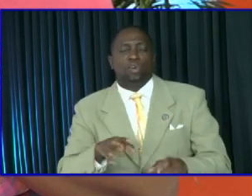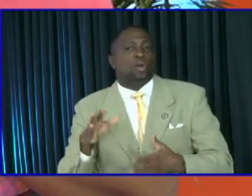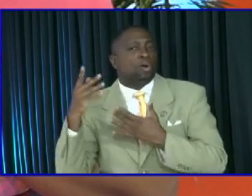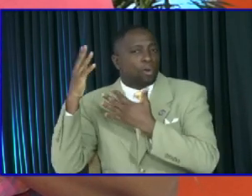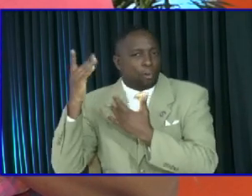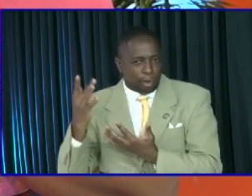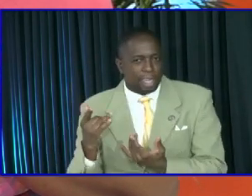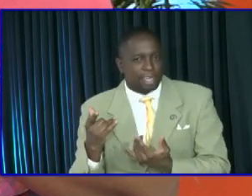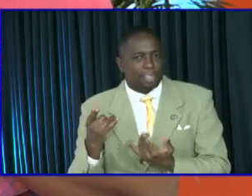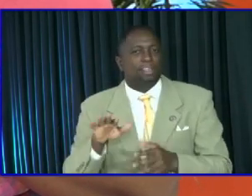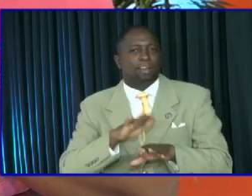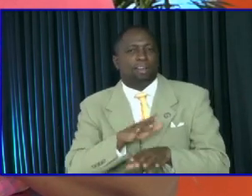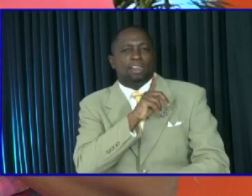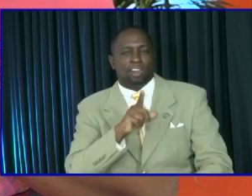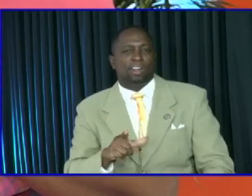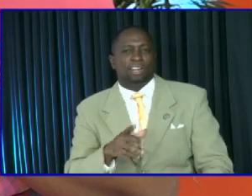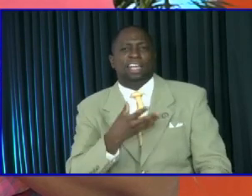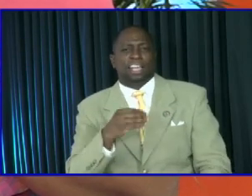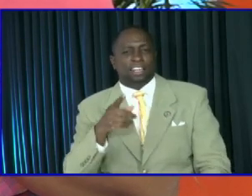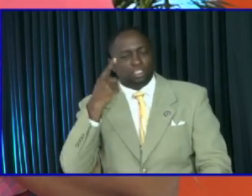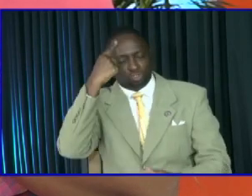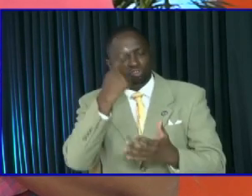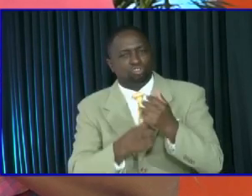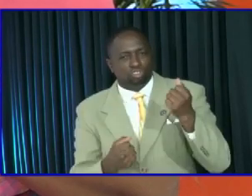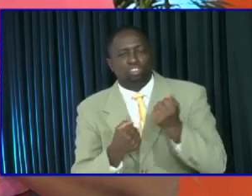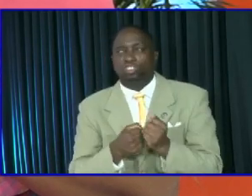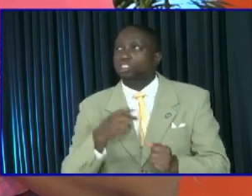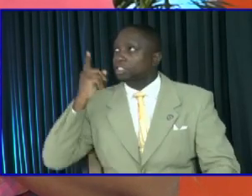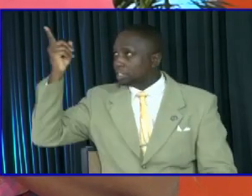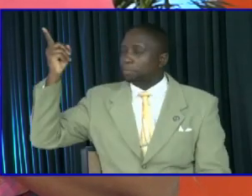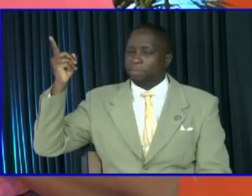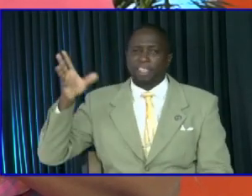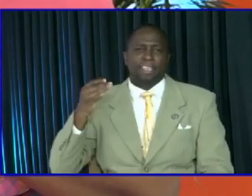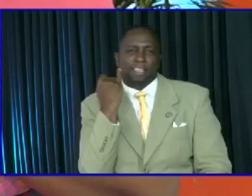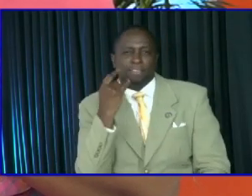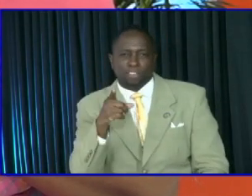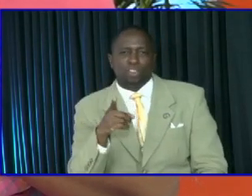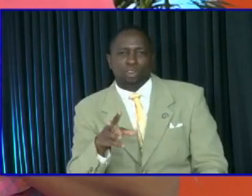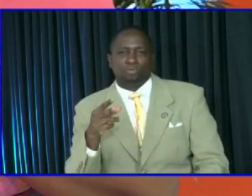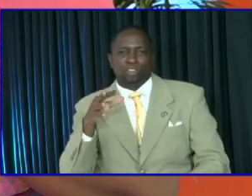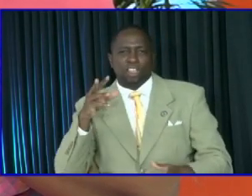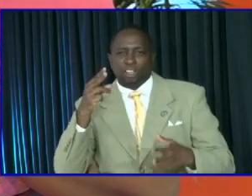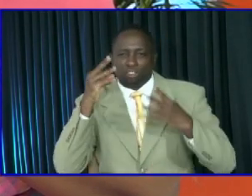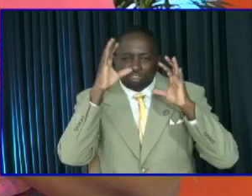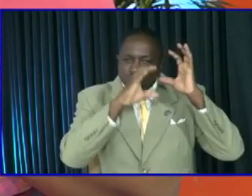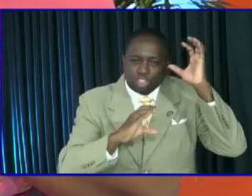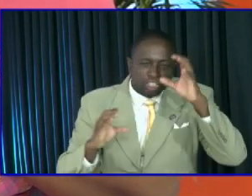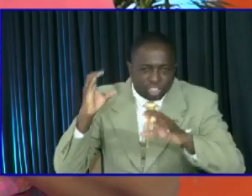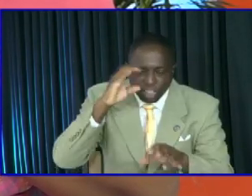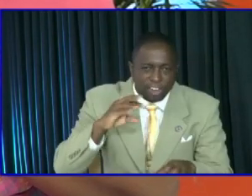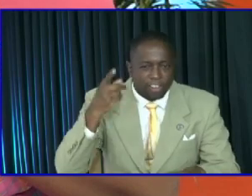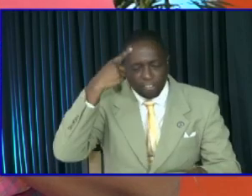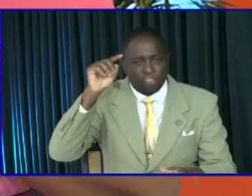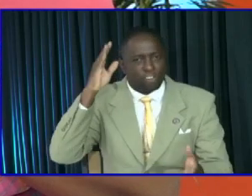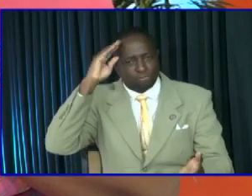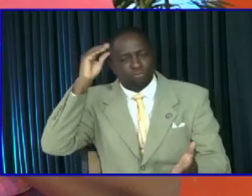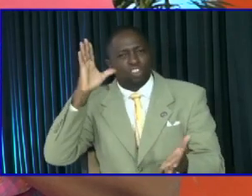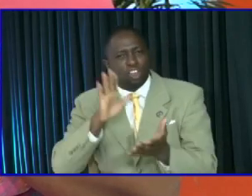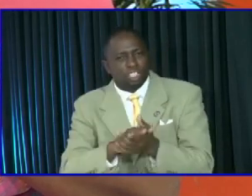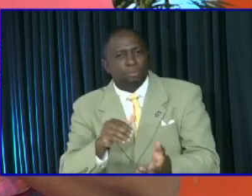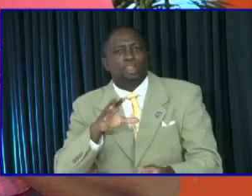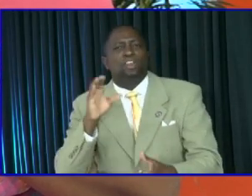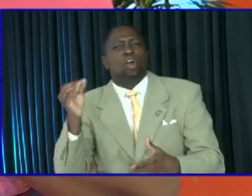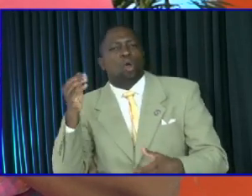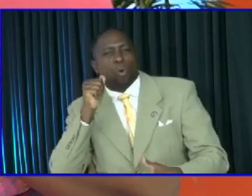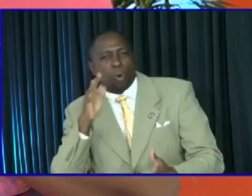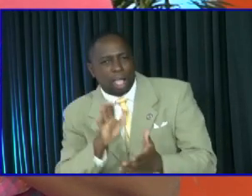courage. Trust the Lord. If you're seeking a mate, if you're seeking a partner, find the Lord. He will never lead you